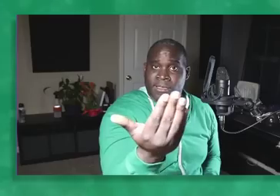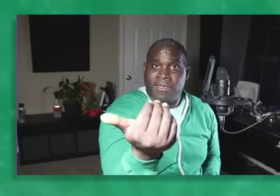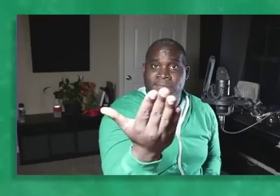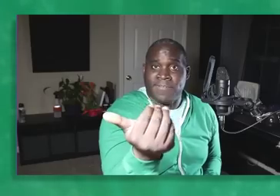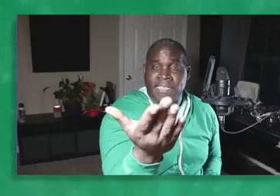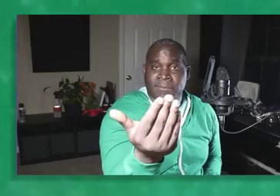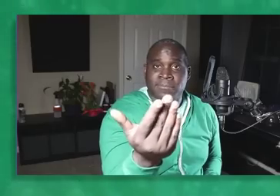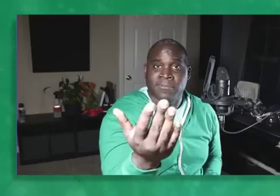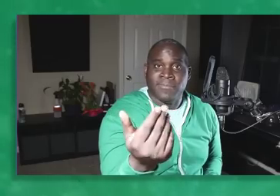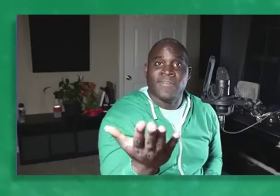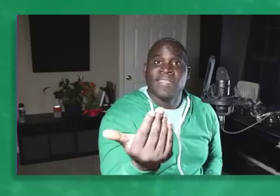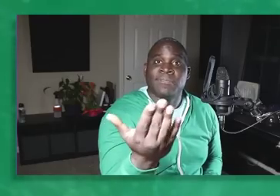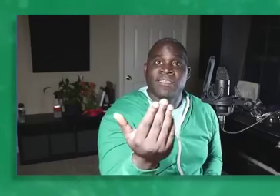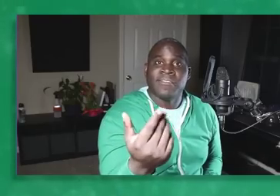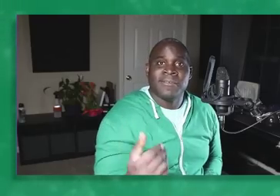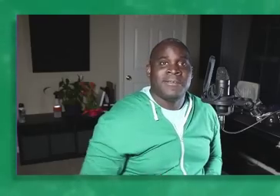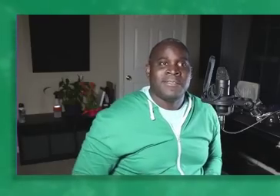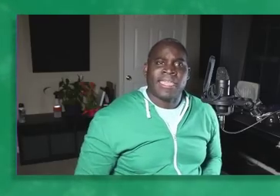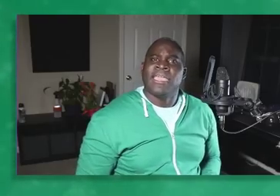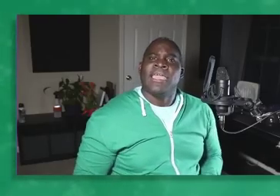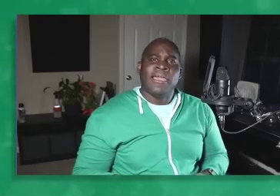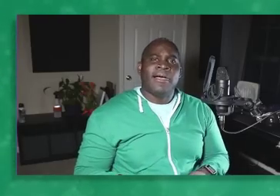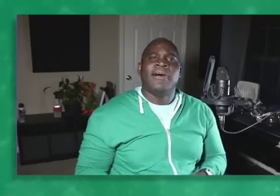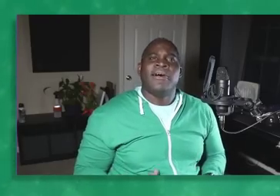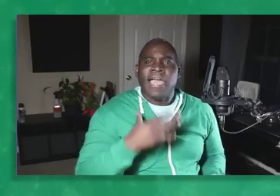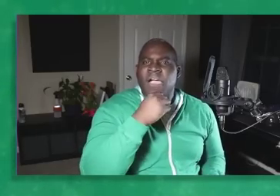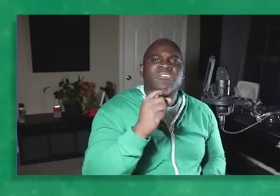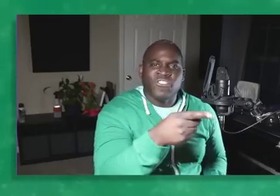versus 15. 15, please. Like,